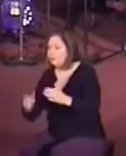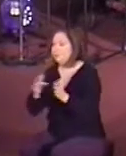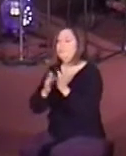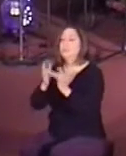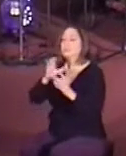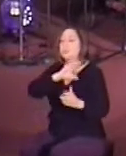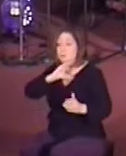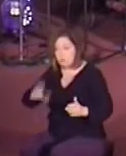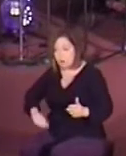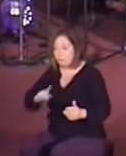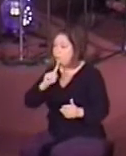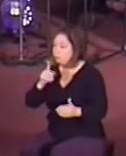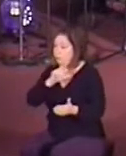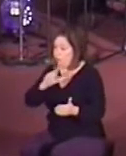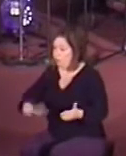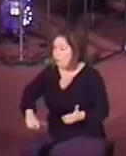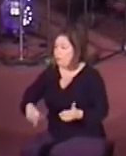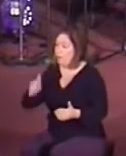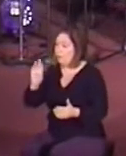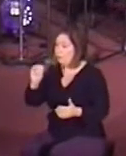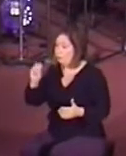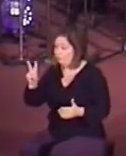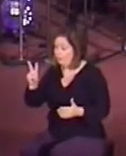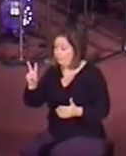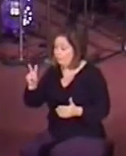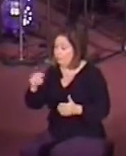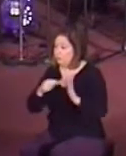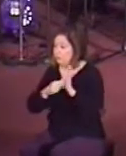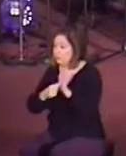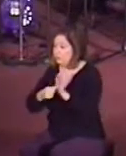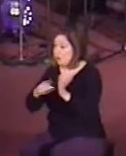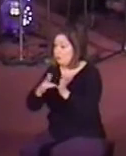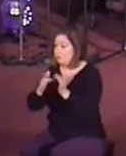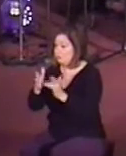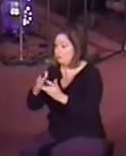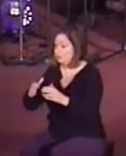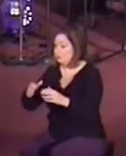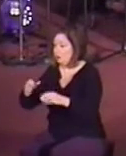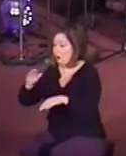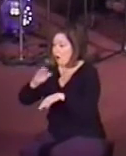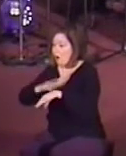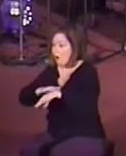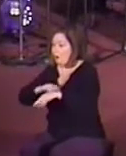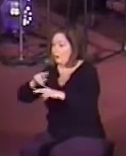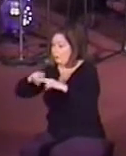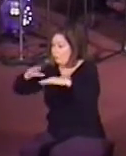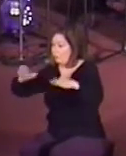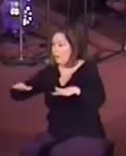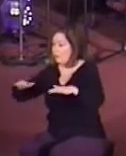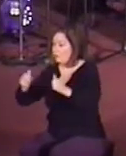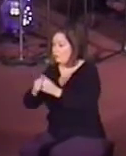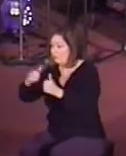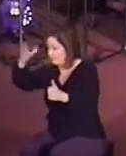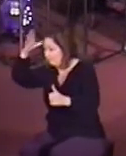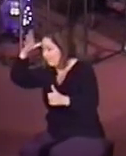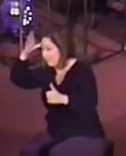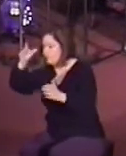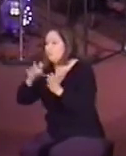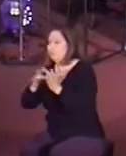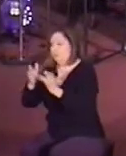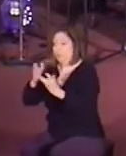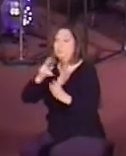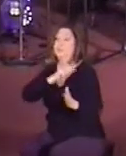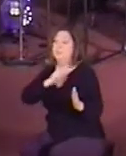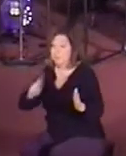Jesus Christ is Lord. Revelation even pictures Jesus sitting on the throne of his Father. Jesus is